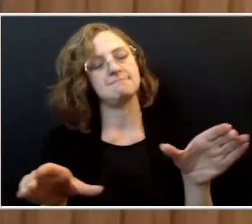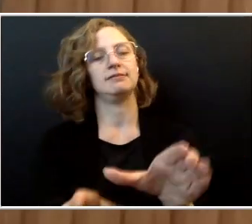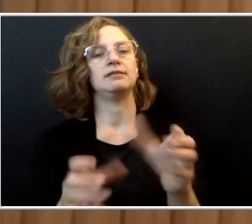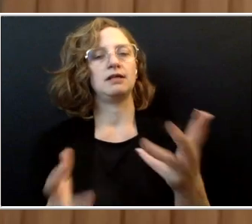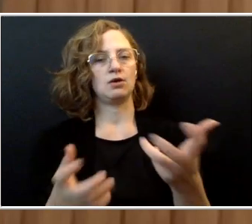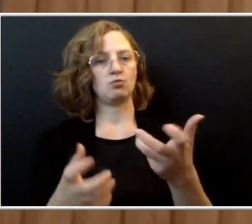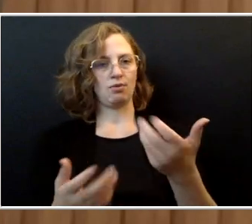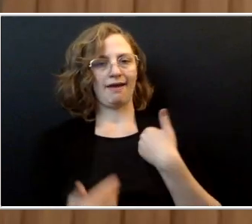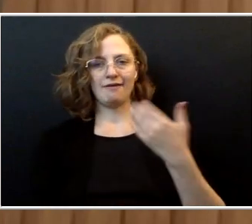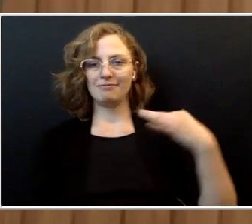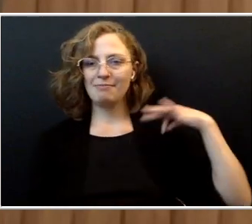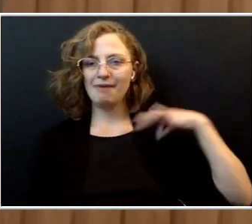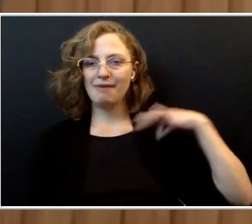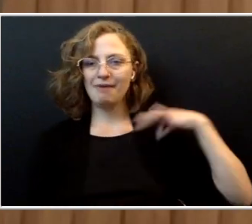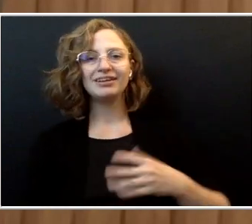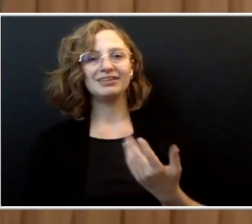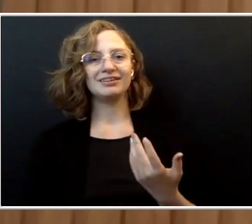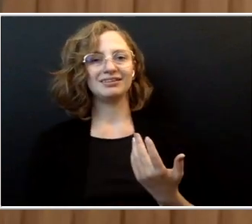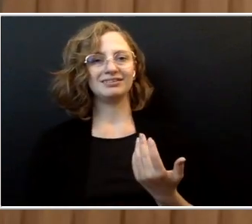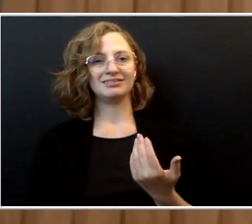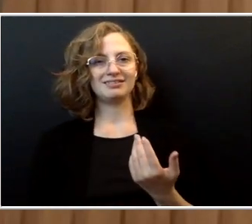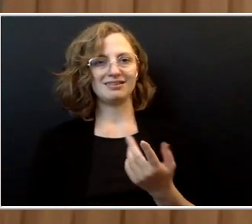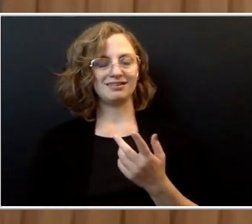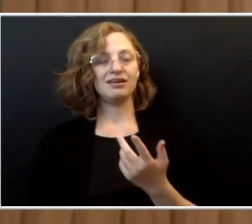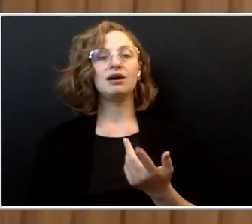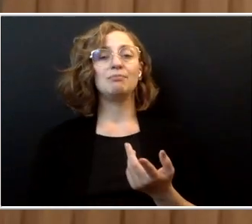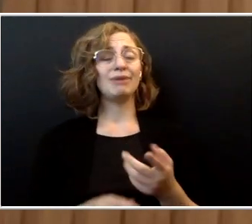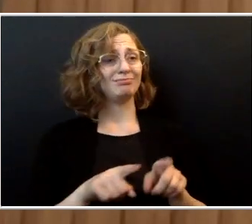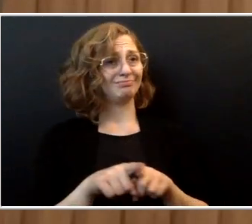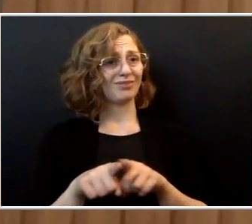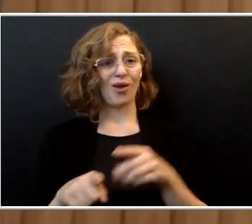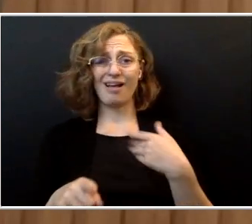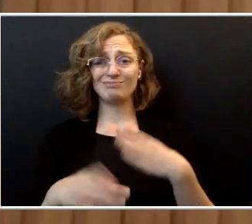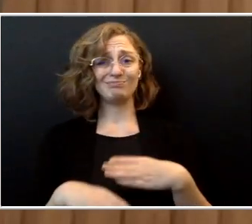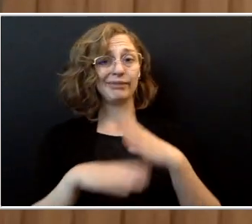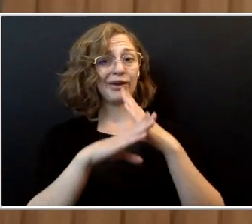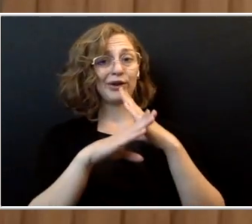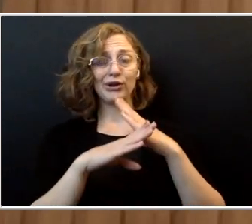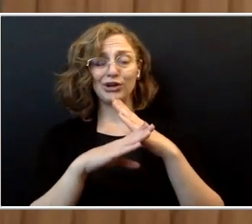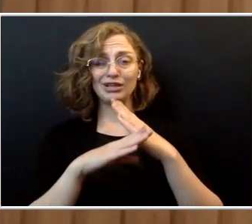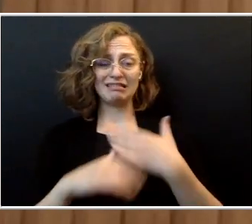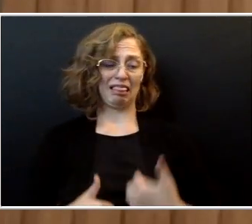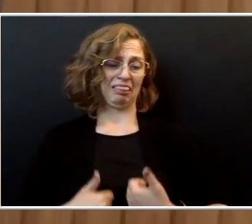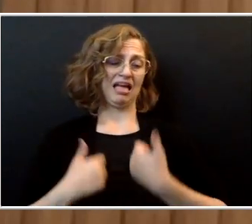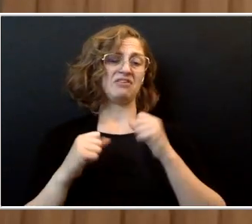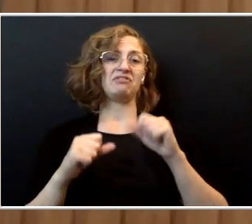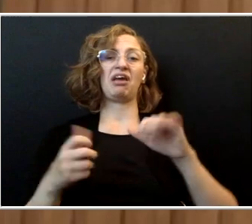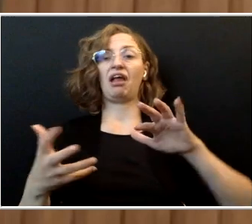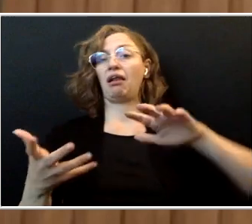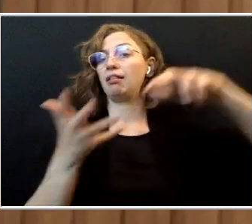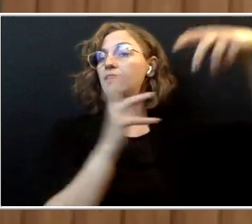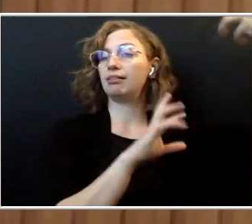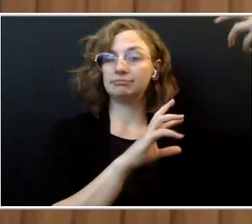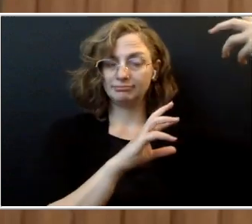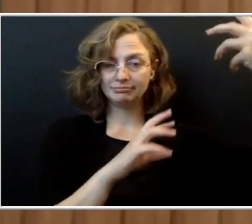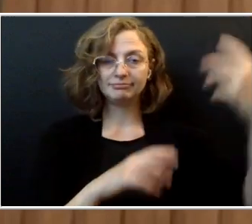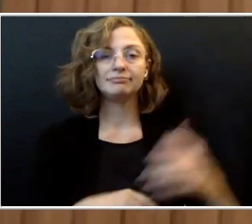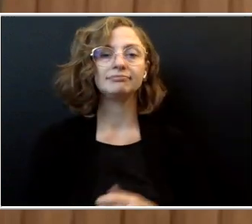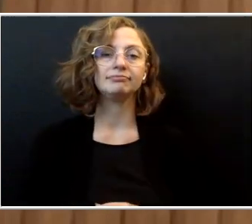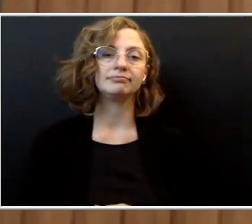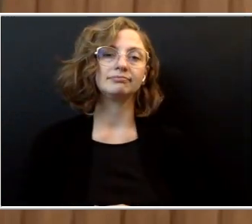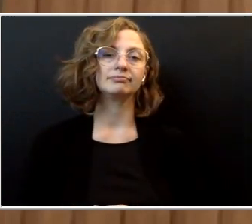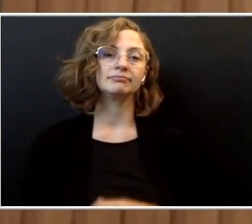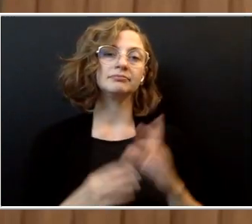about earlier, have some real barriers. Life gets in the way. One thing that I talk to folks about is sometimes even